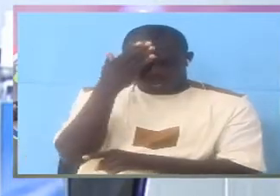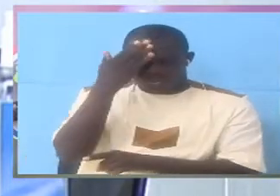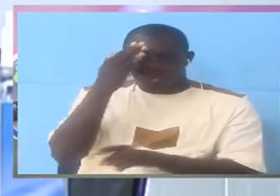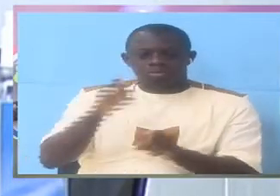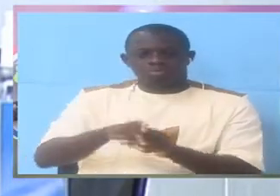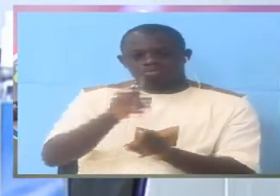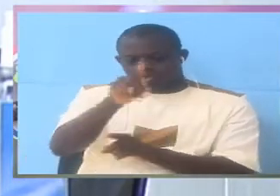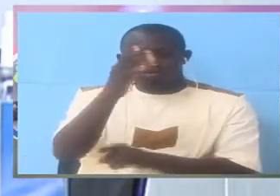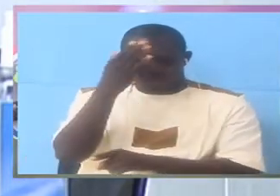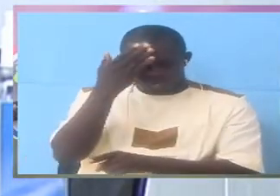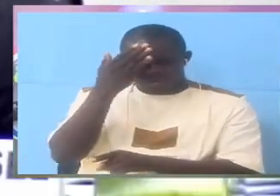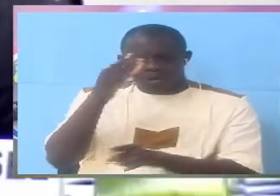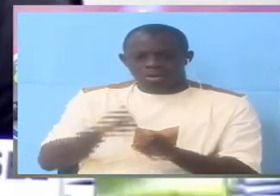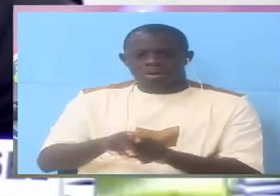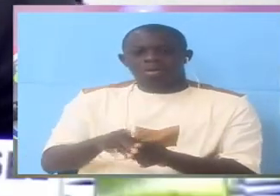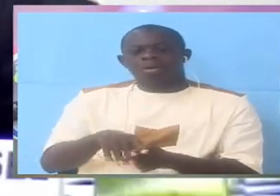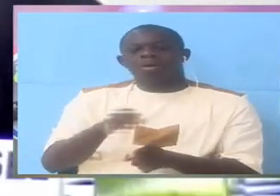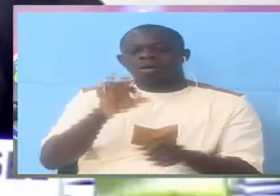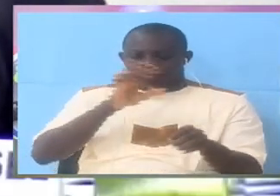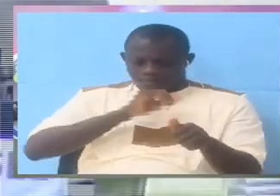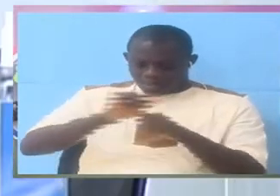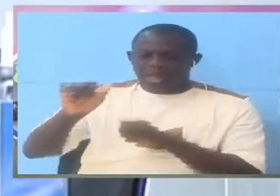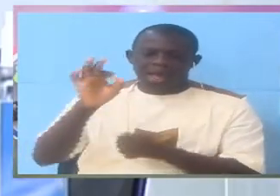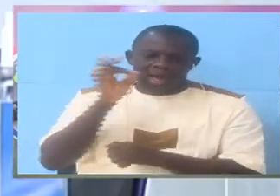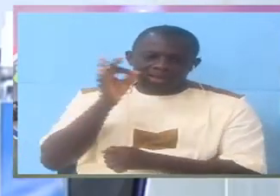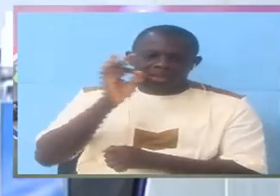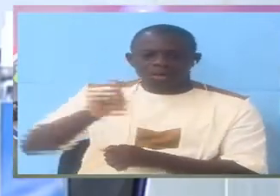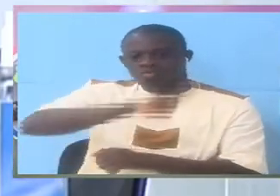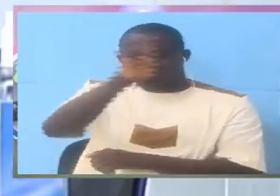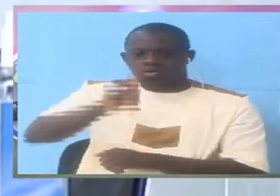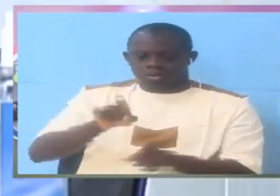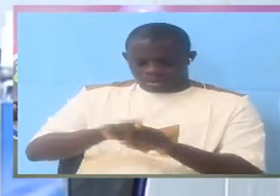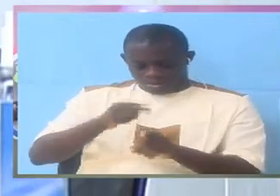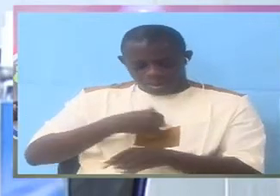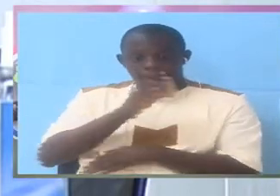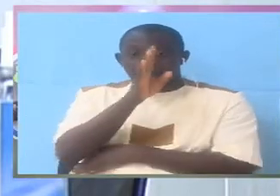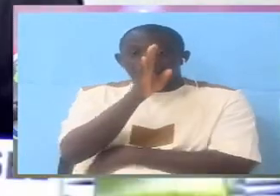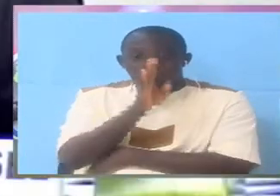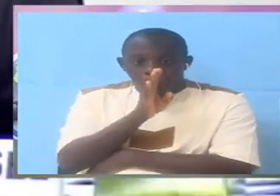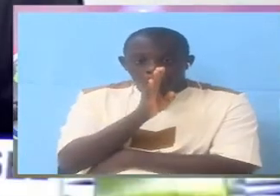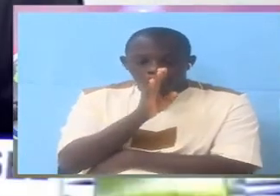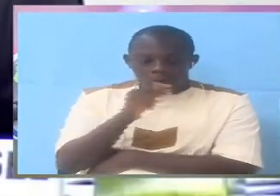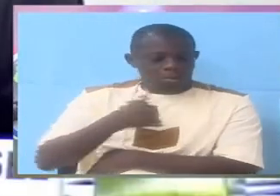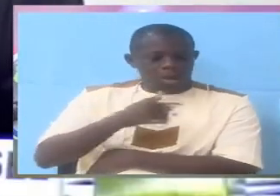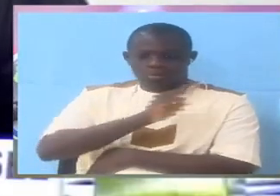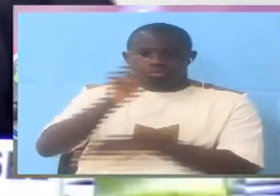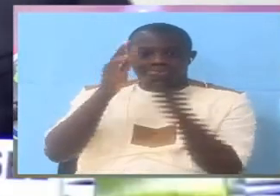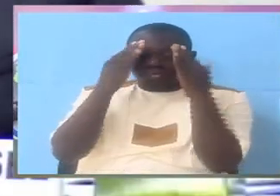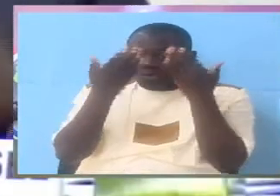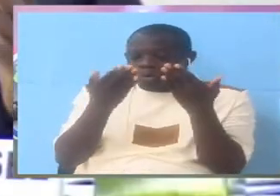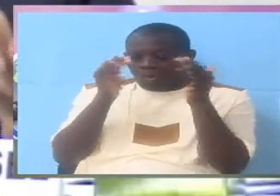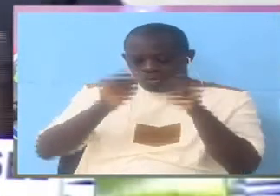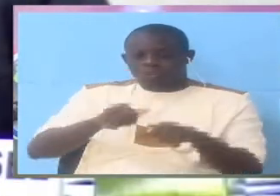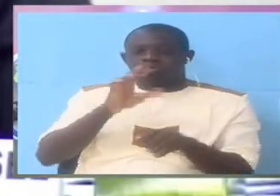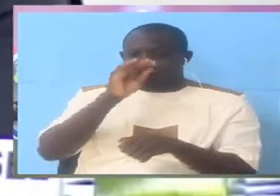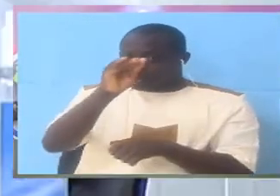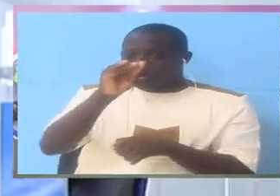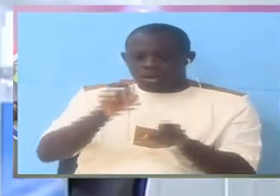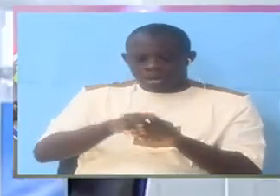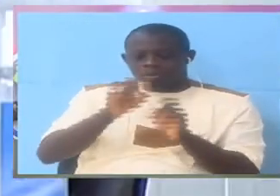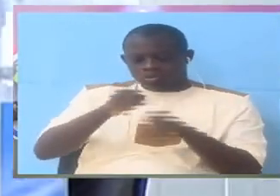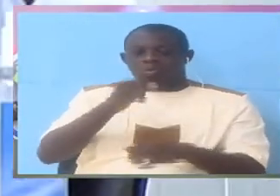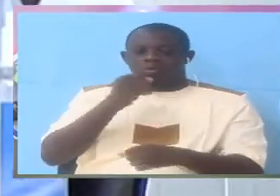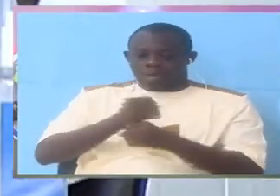kept quiet. Well, just answer my question. I didn't know that I should talk. Oh. Well, I didn't know that I should make a complaint.